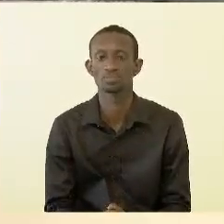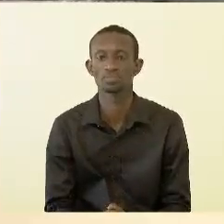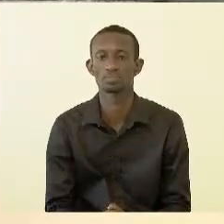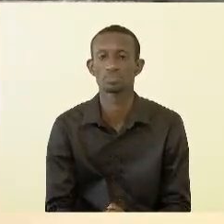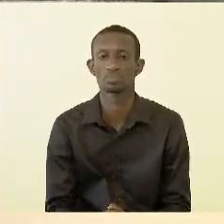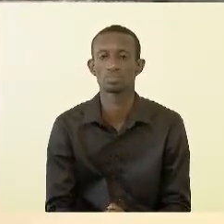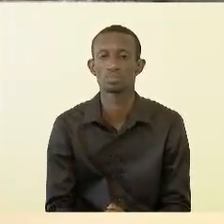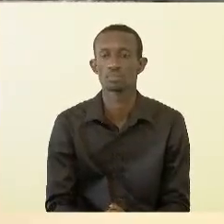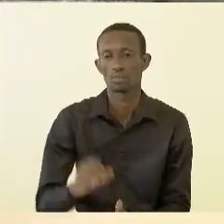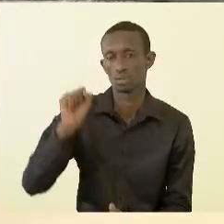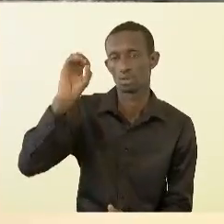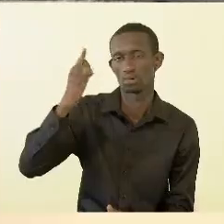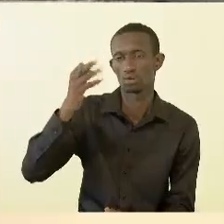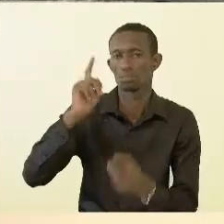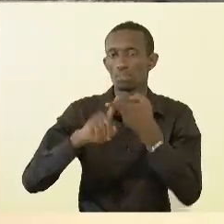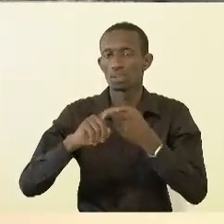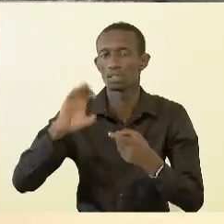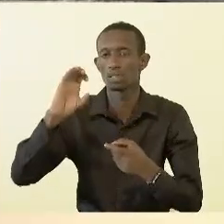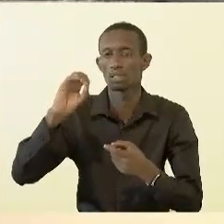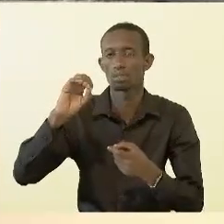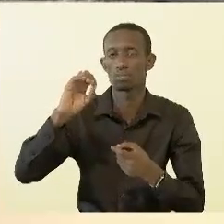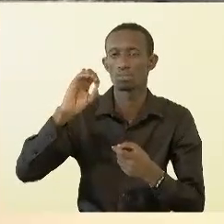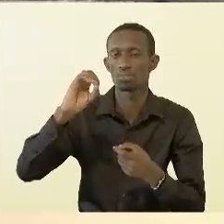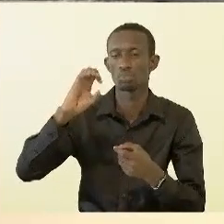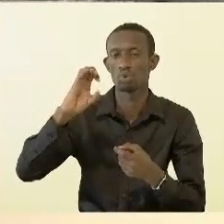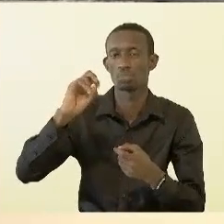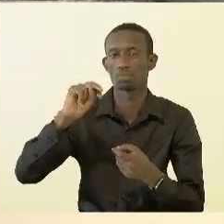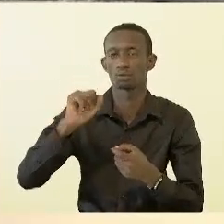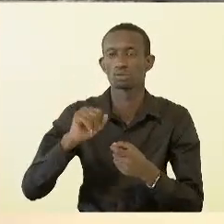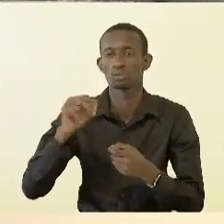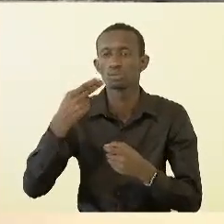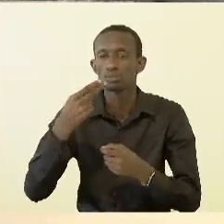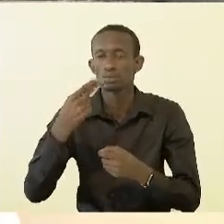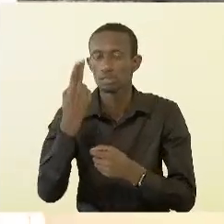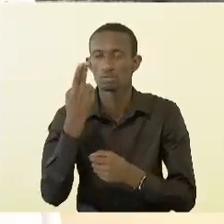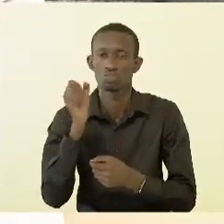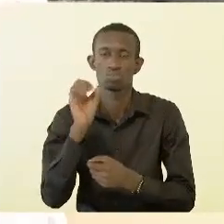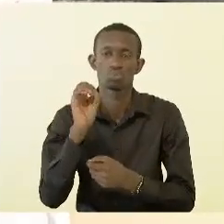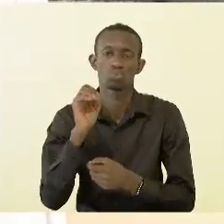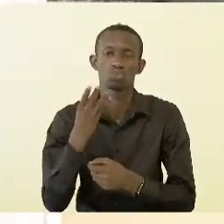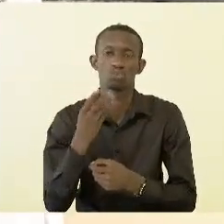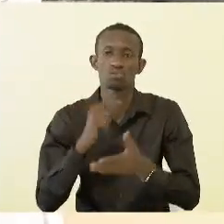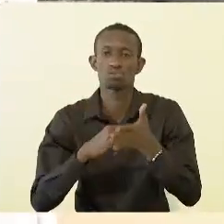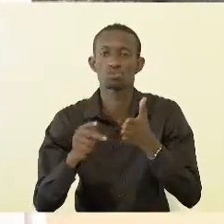with a little concentrated sulfuric acid, and this forms the